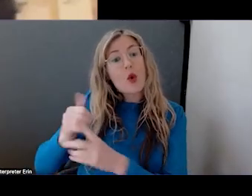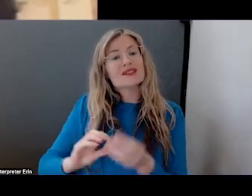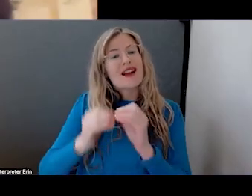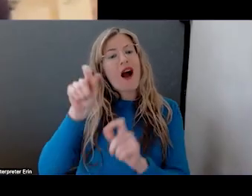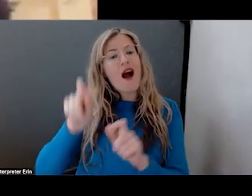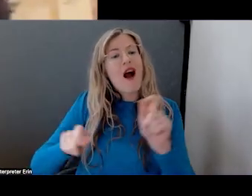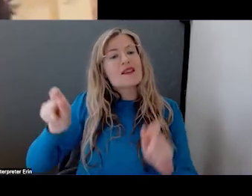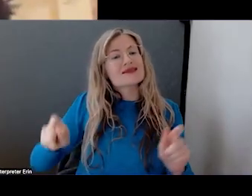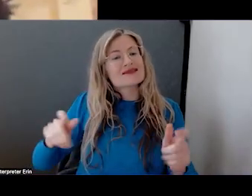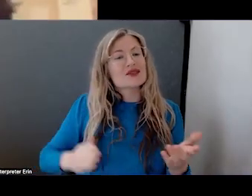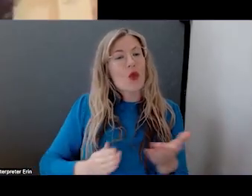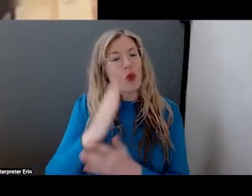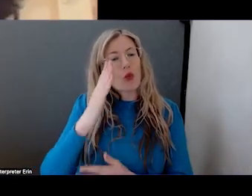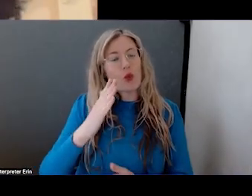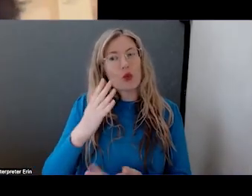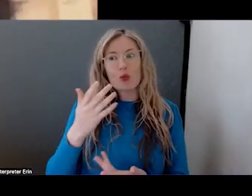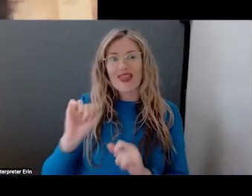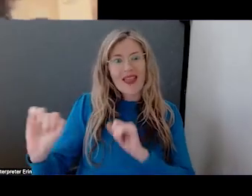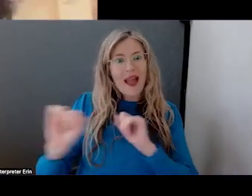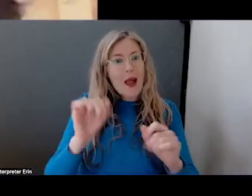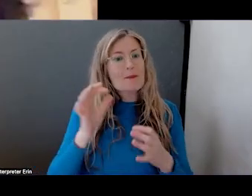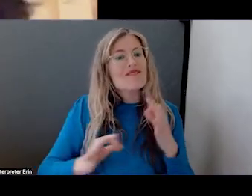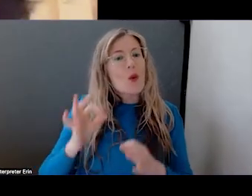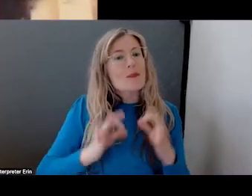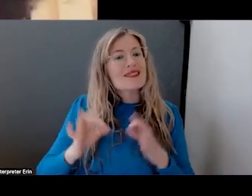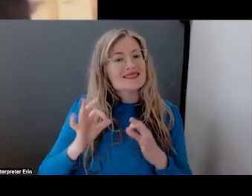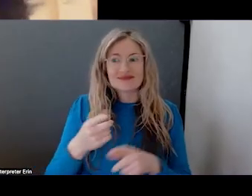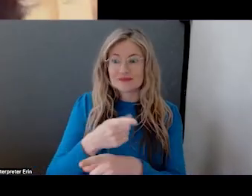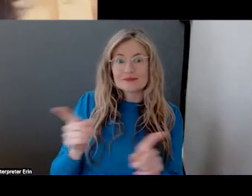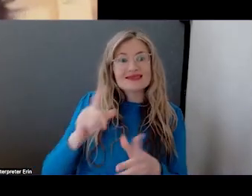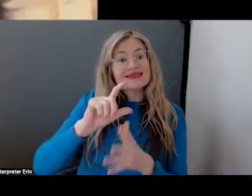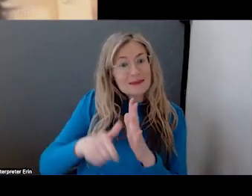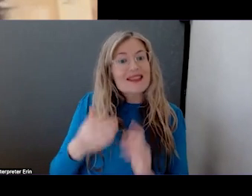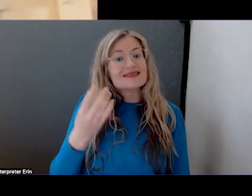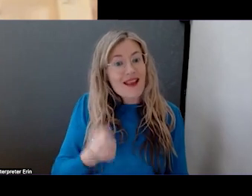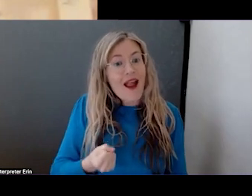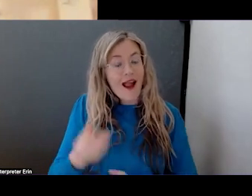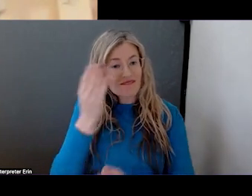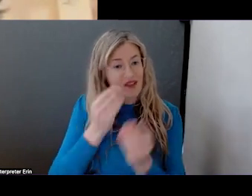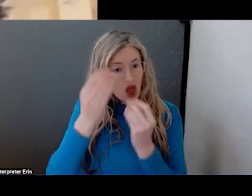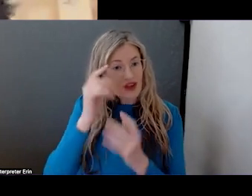performance, with artists with a disability was very